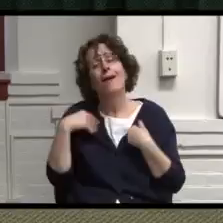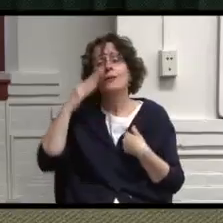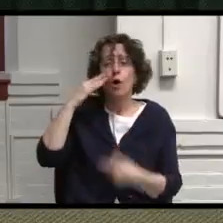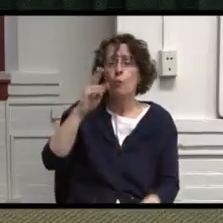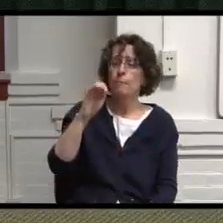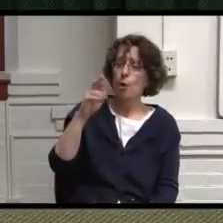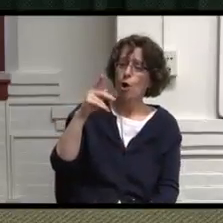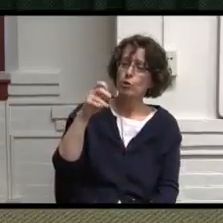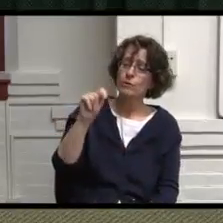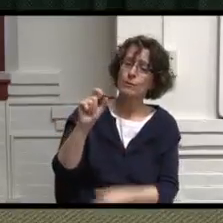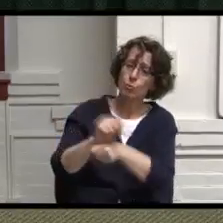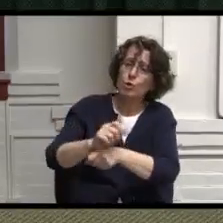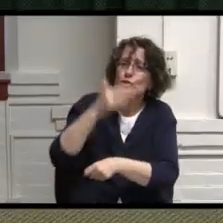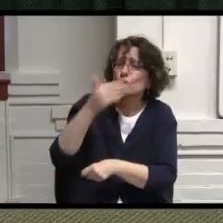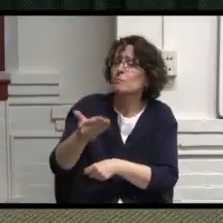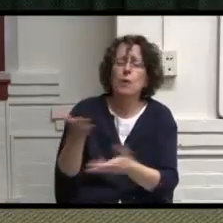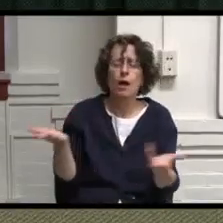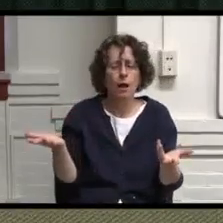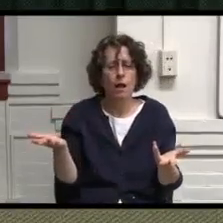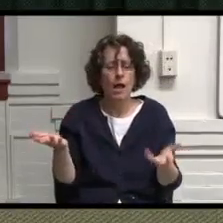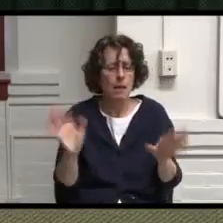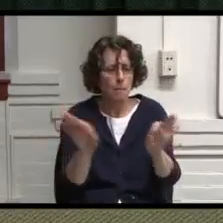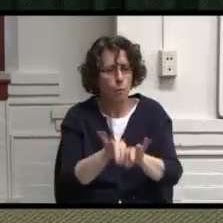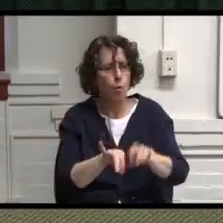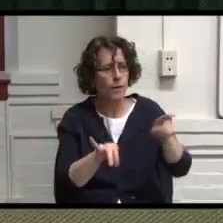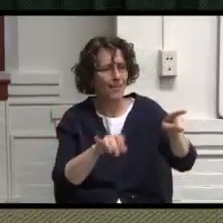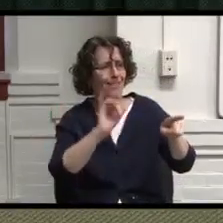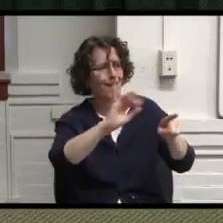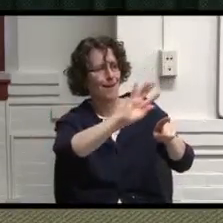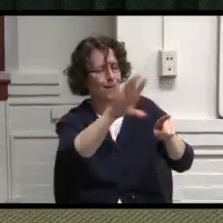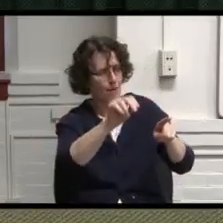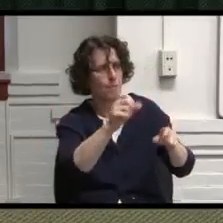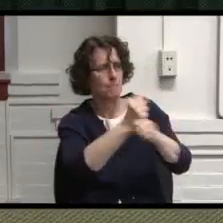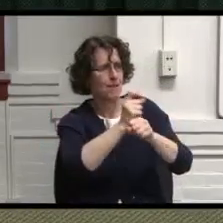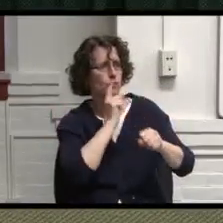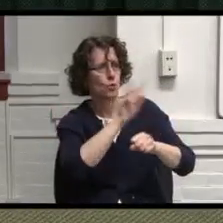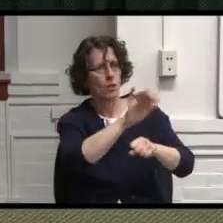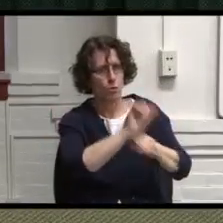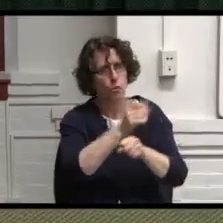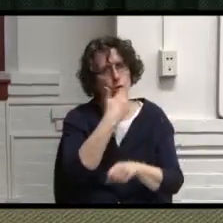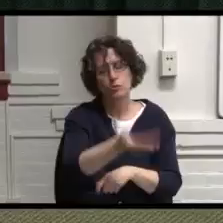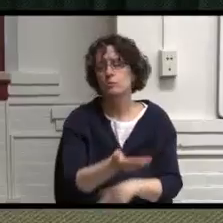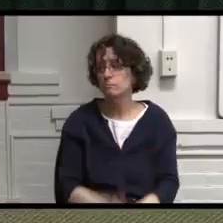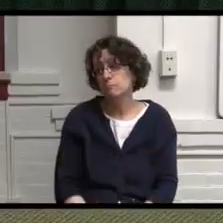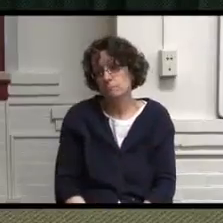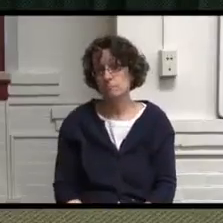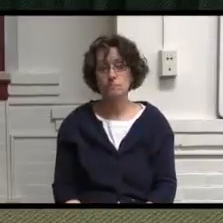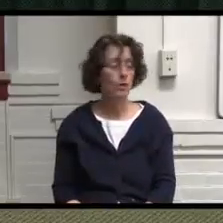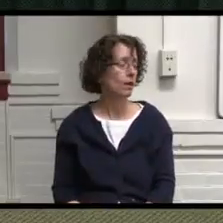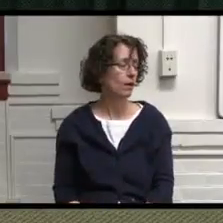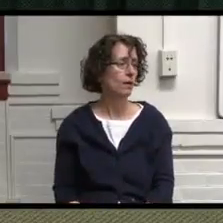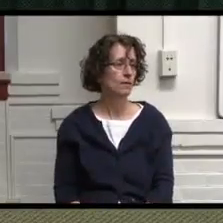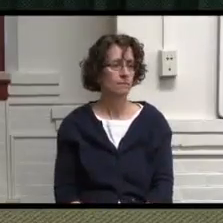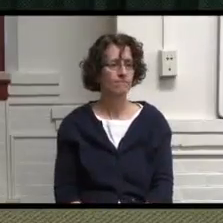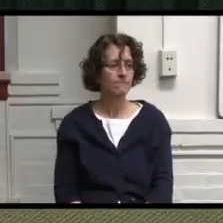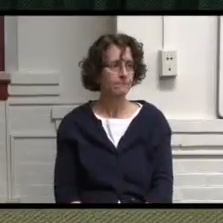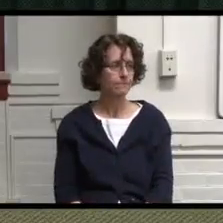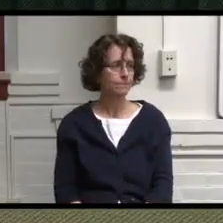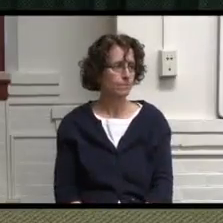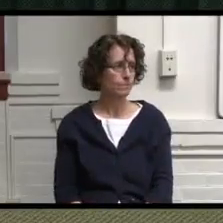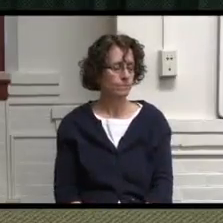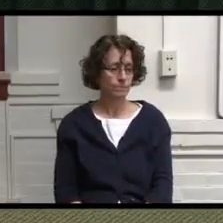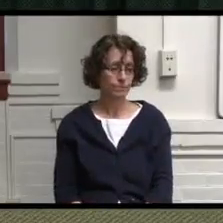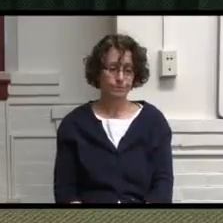that the work that should have been done is done. So that's the point that should be taken, and since it's not in